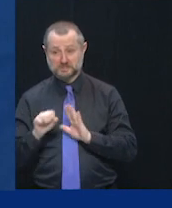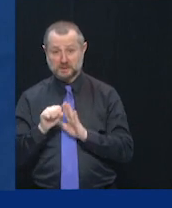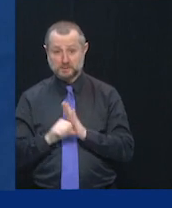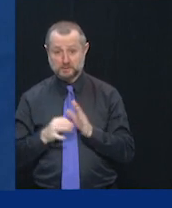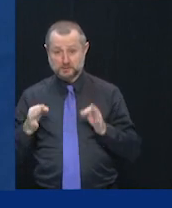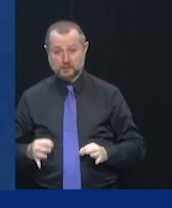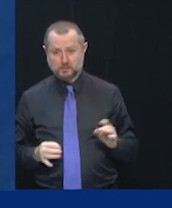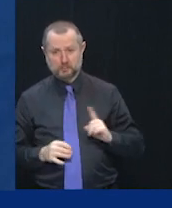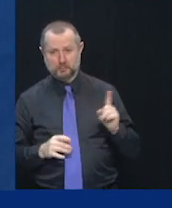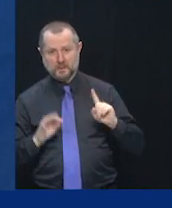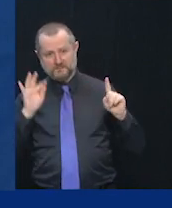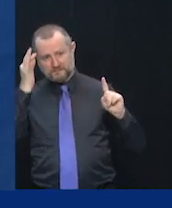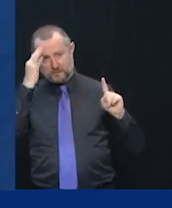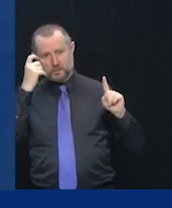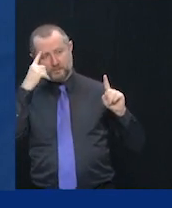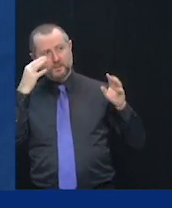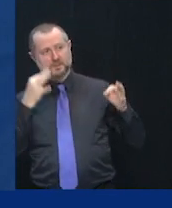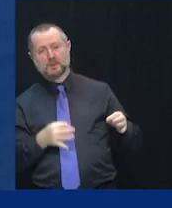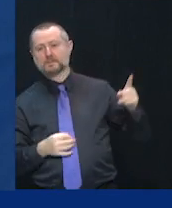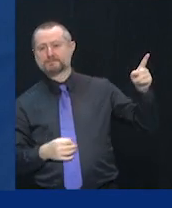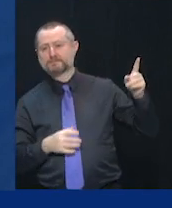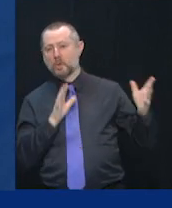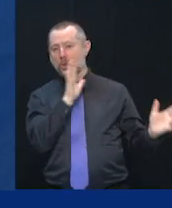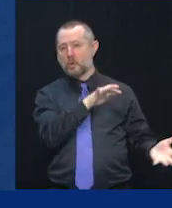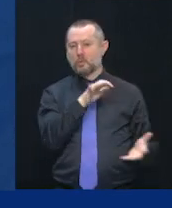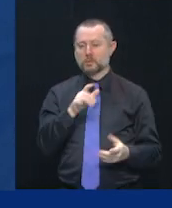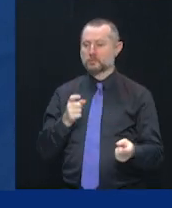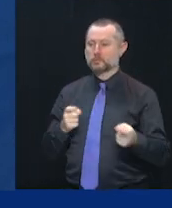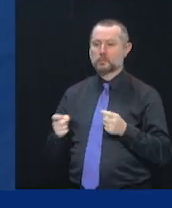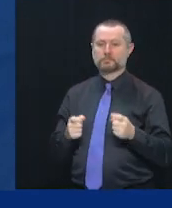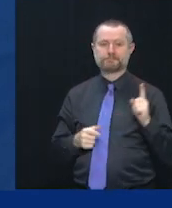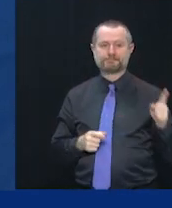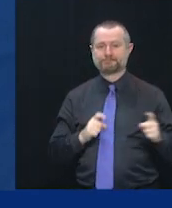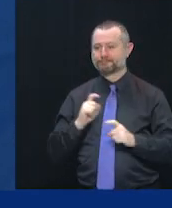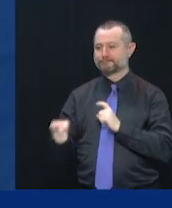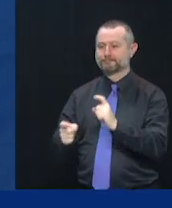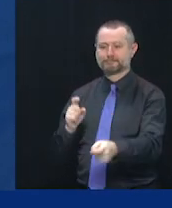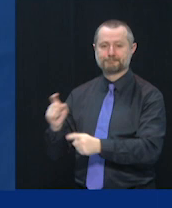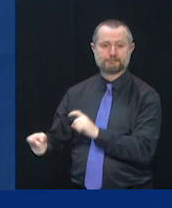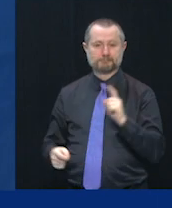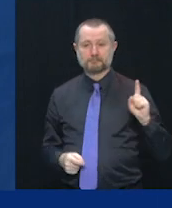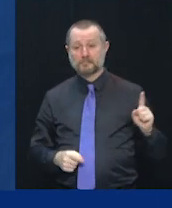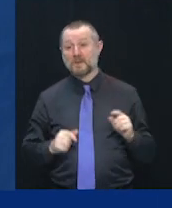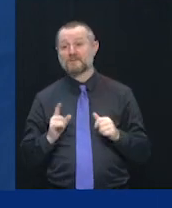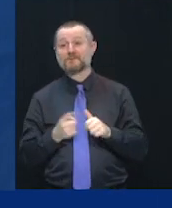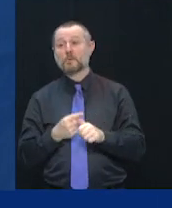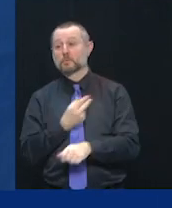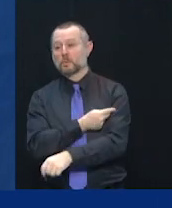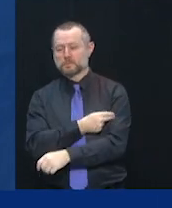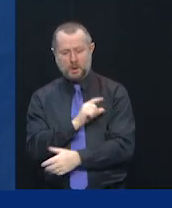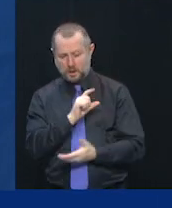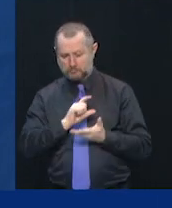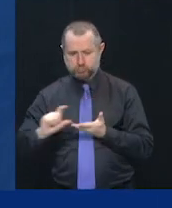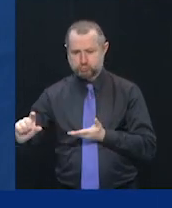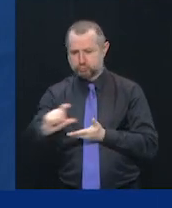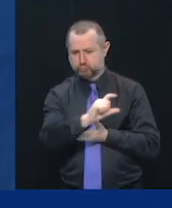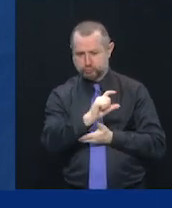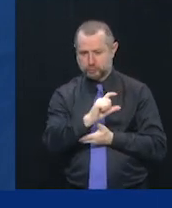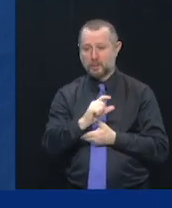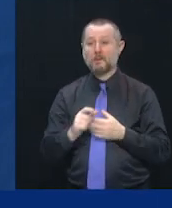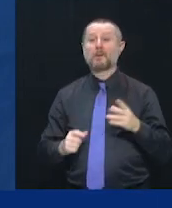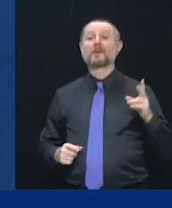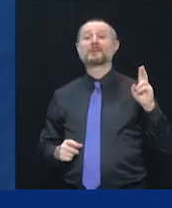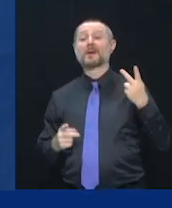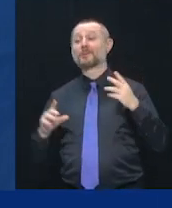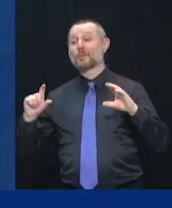decision. The federal government controls the allocation. We get a first dose allocation, we get a second dose allocation. When we get it from the federal government, they